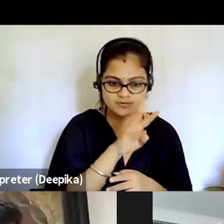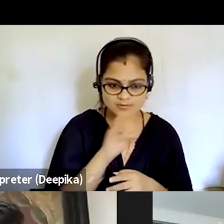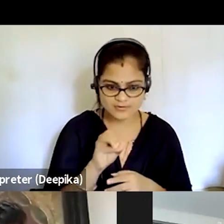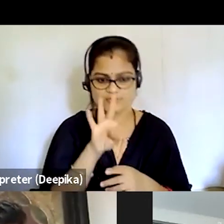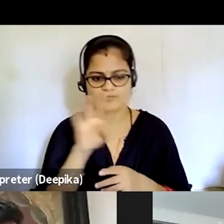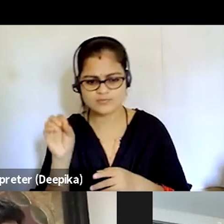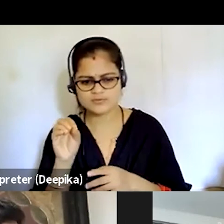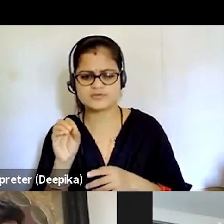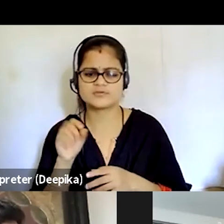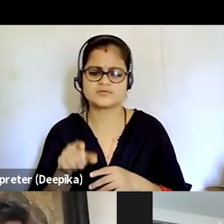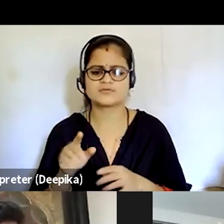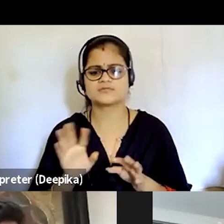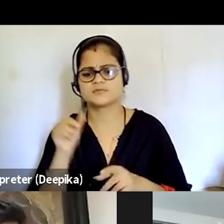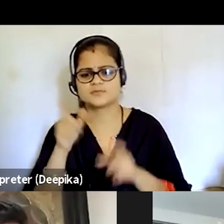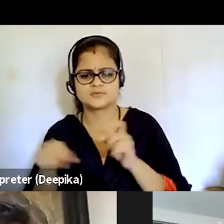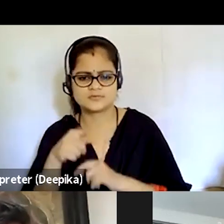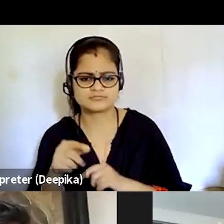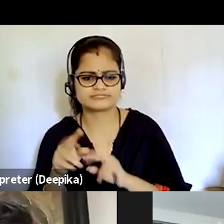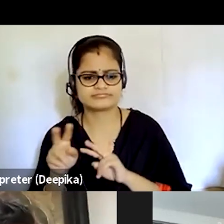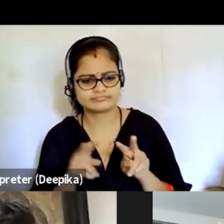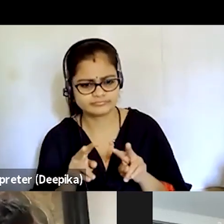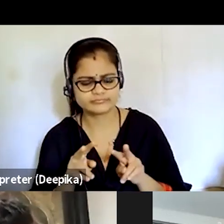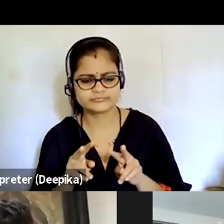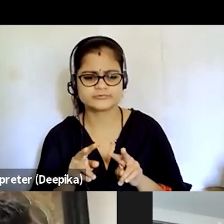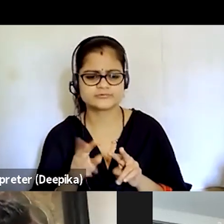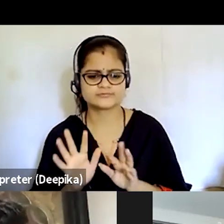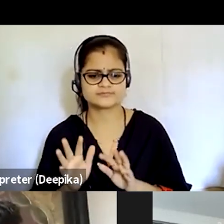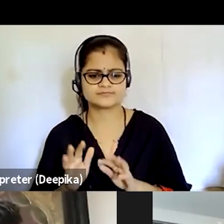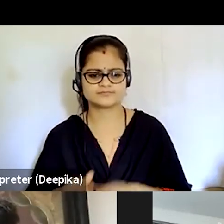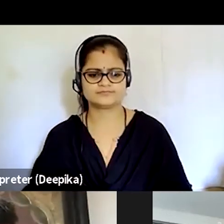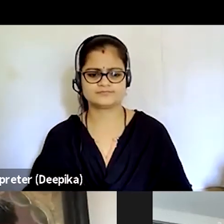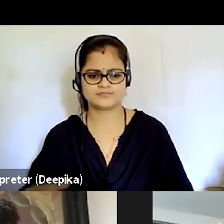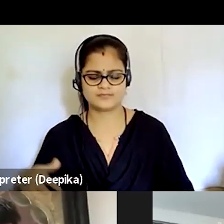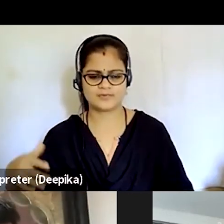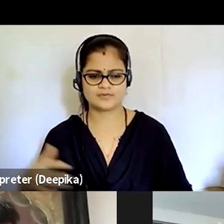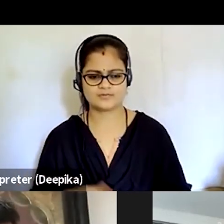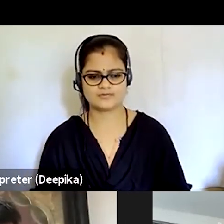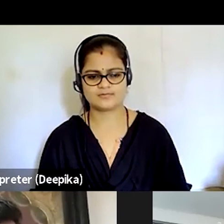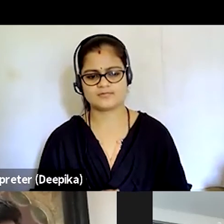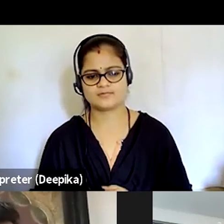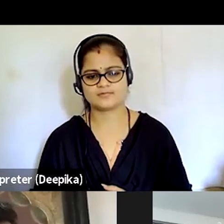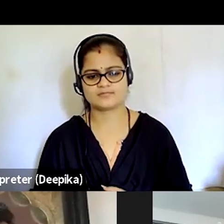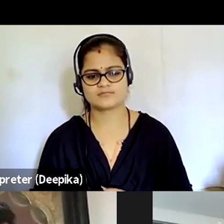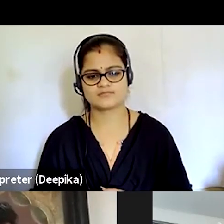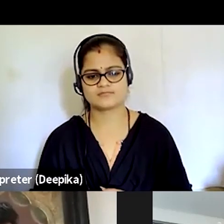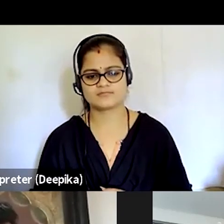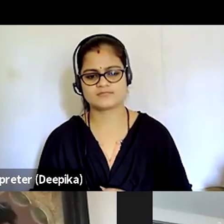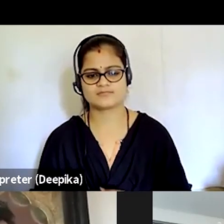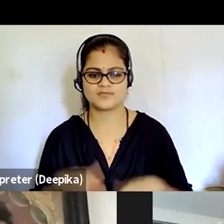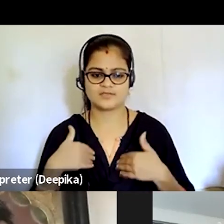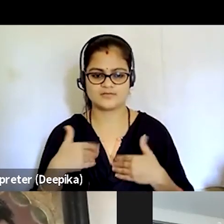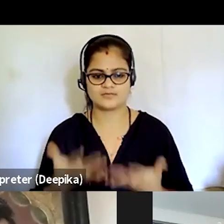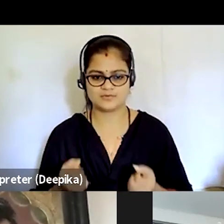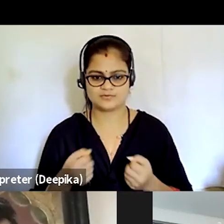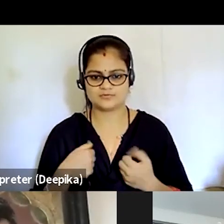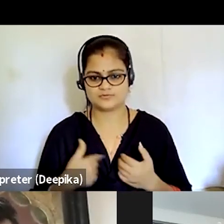week, people were telling people and getting on. And then I said, I need to tweak this product